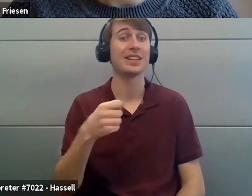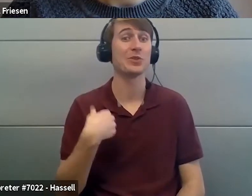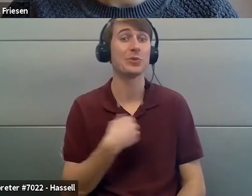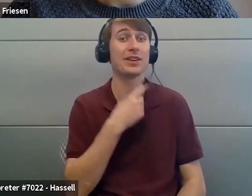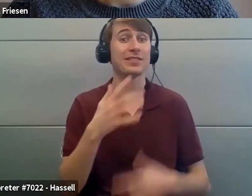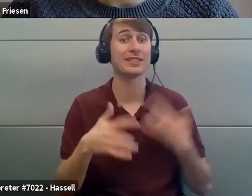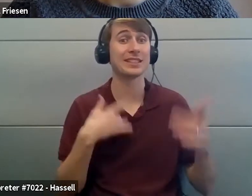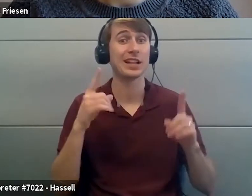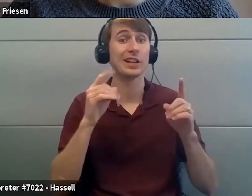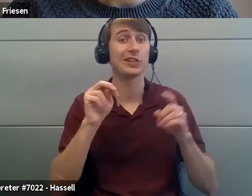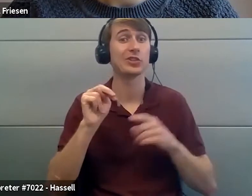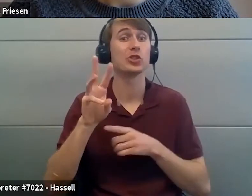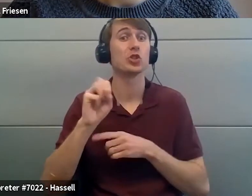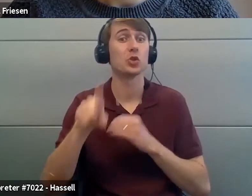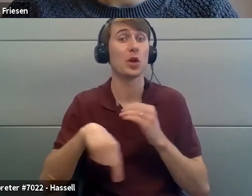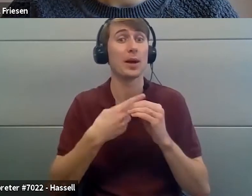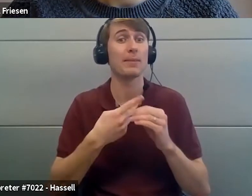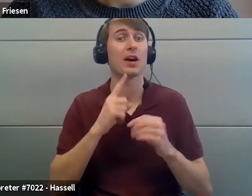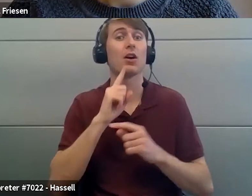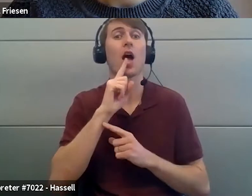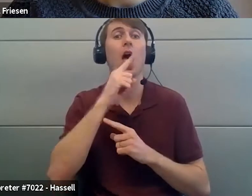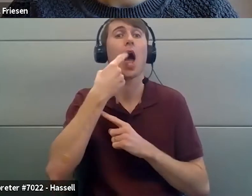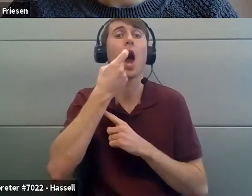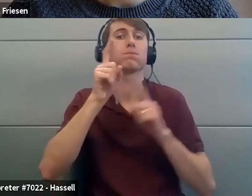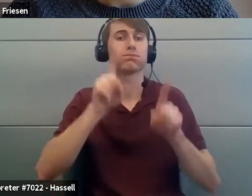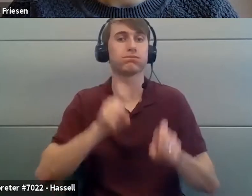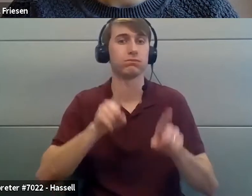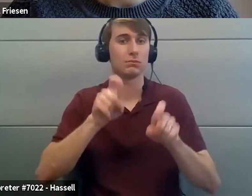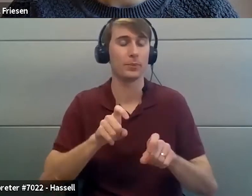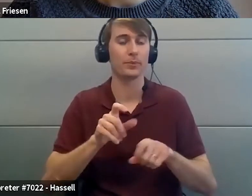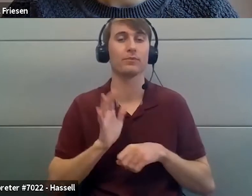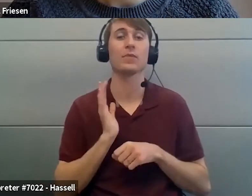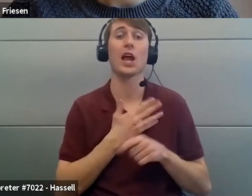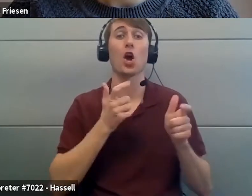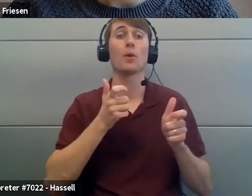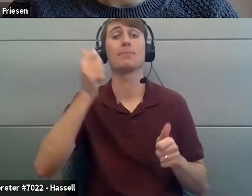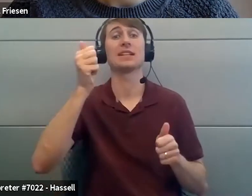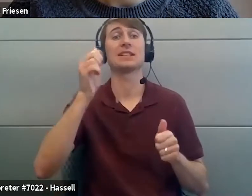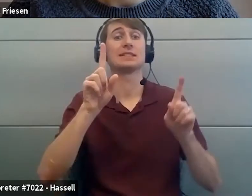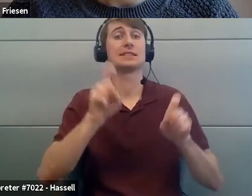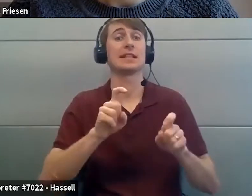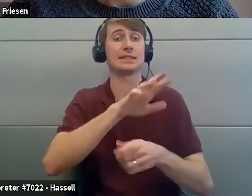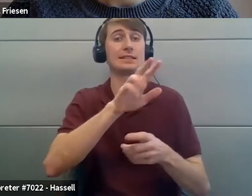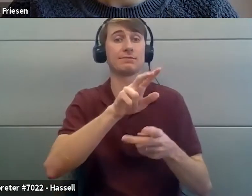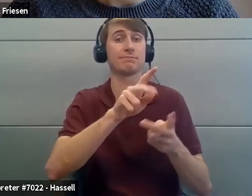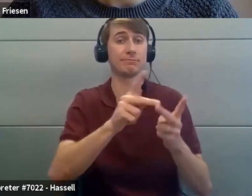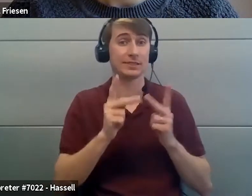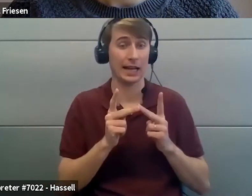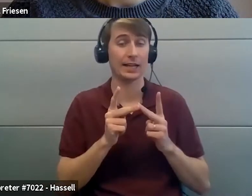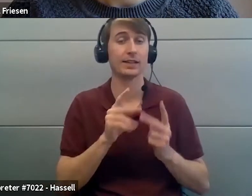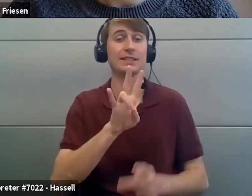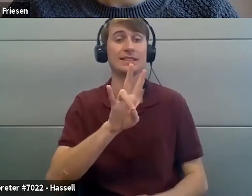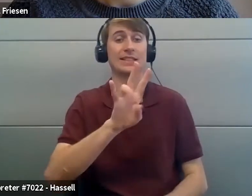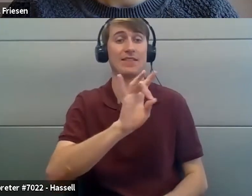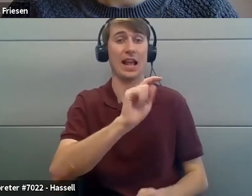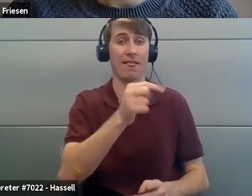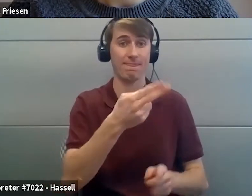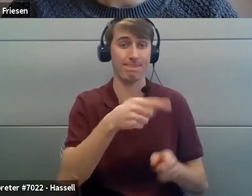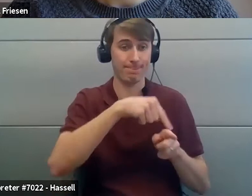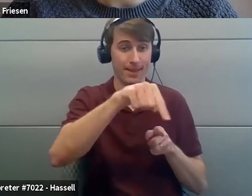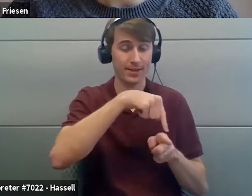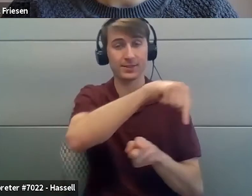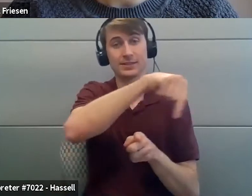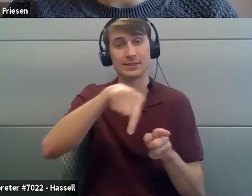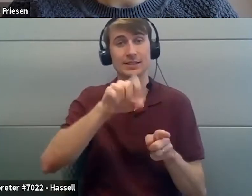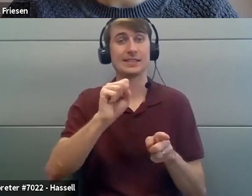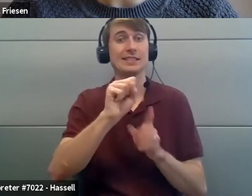testing. Our big testing site at 78th and State, which is also where we give the vaccines at this point, we're going to